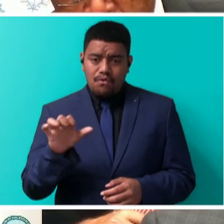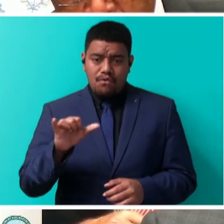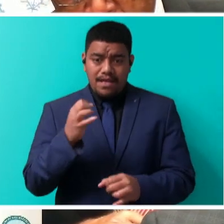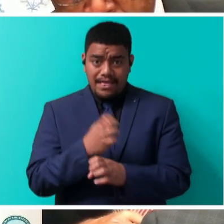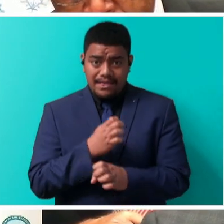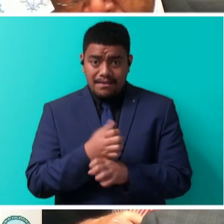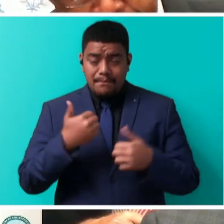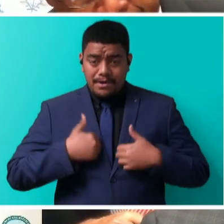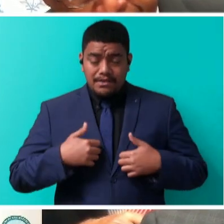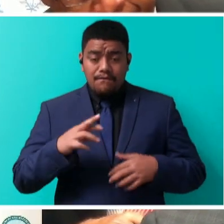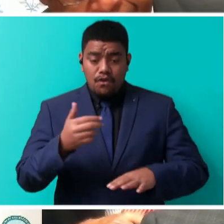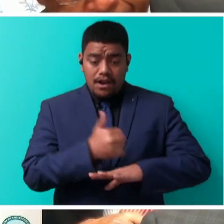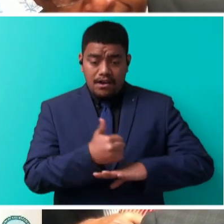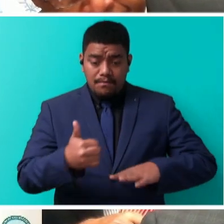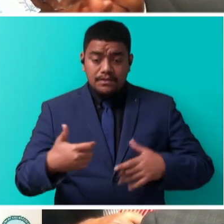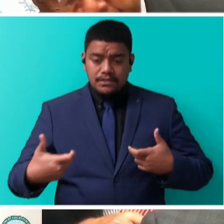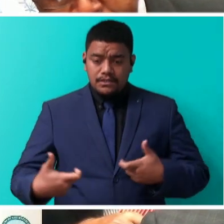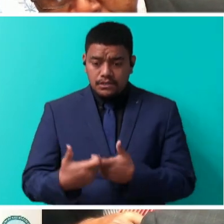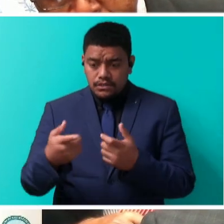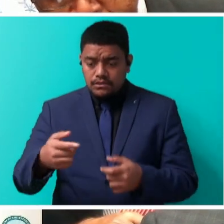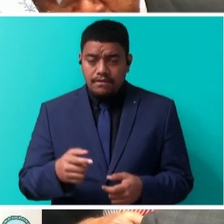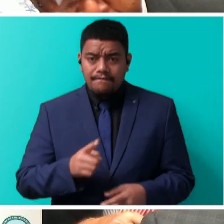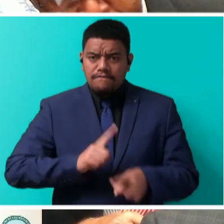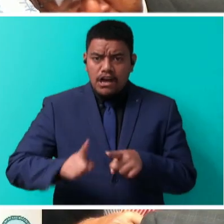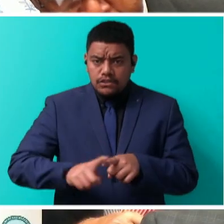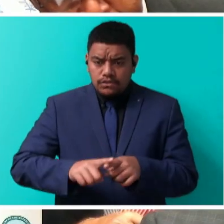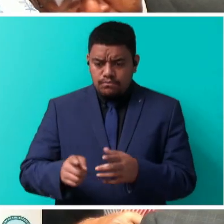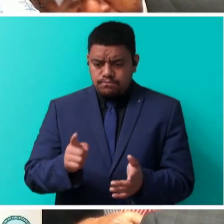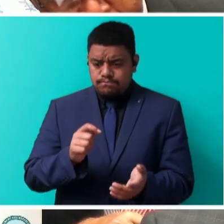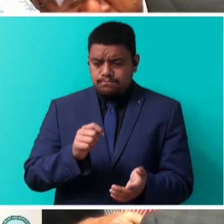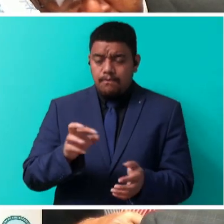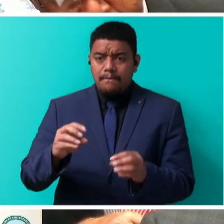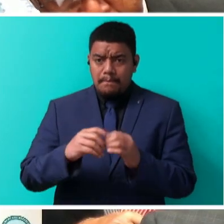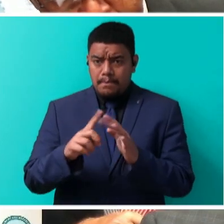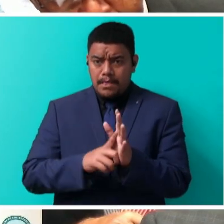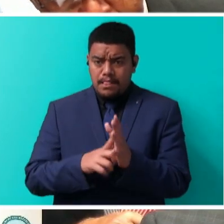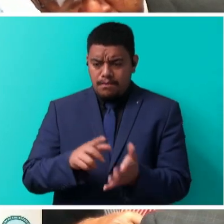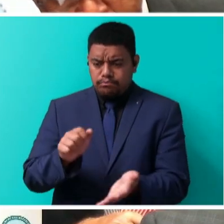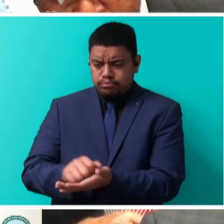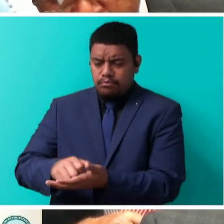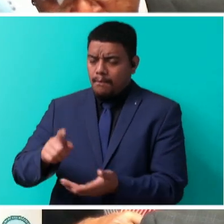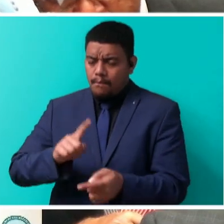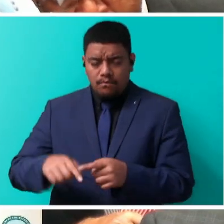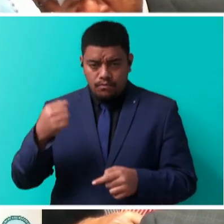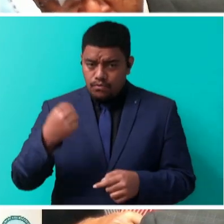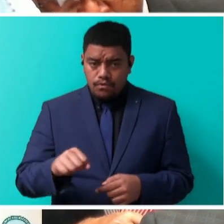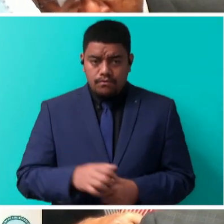exercise for government to be engaging legislative drafters to fast-track the drafting of bills. Mr. Speaker,